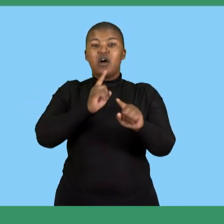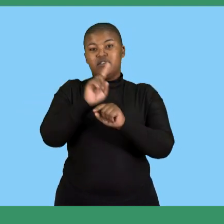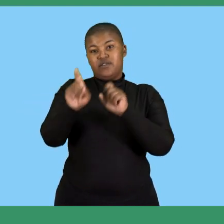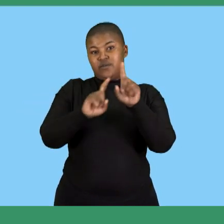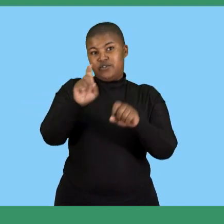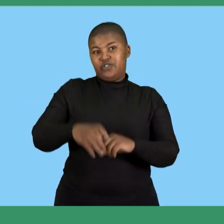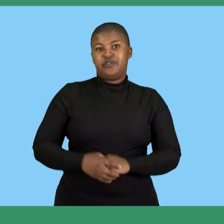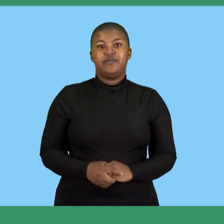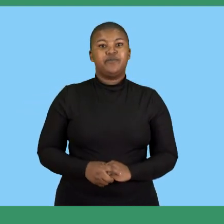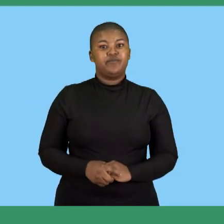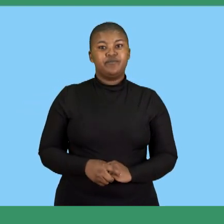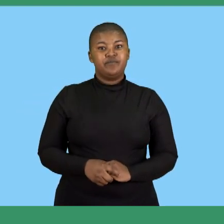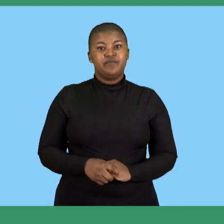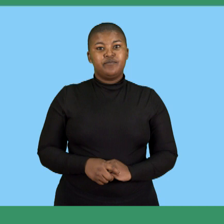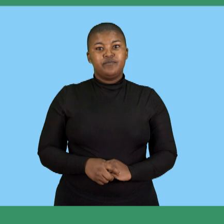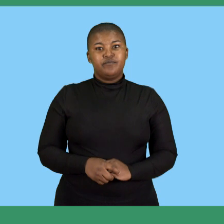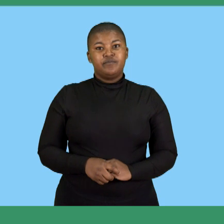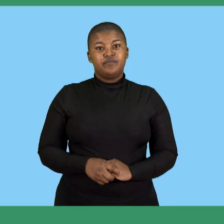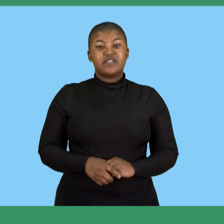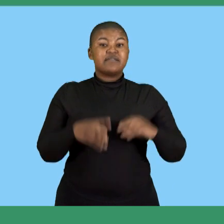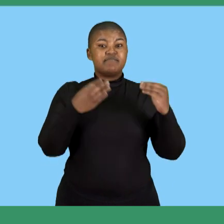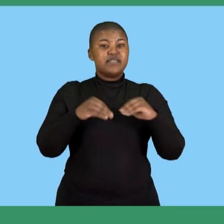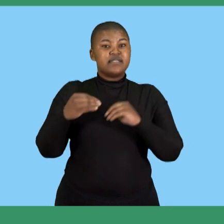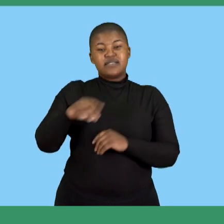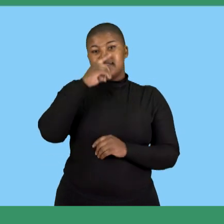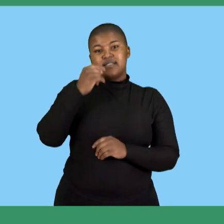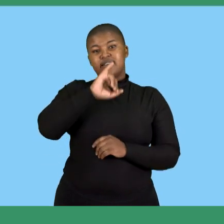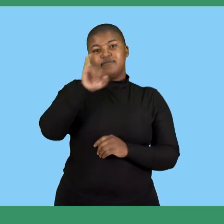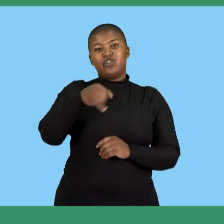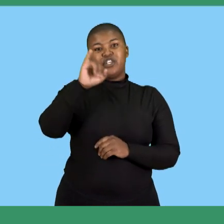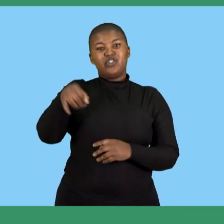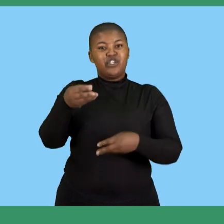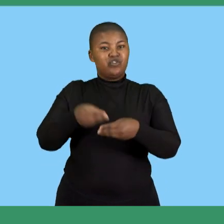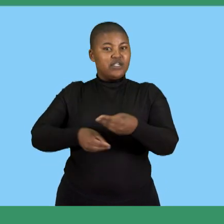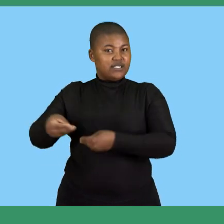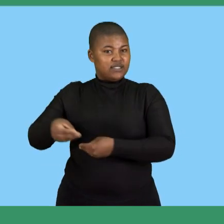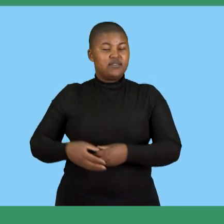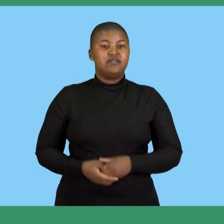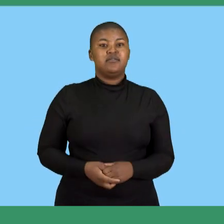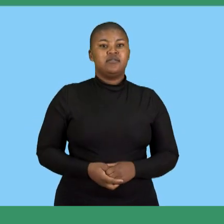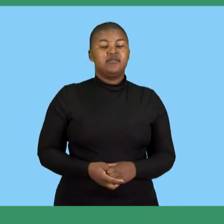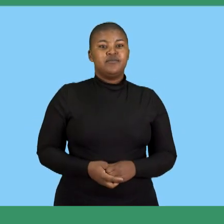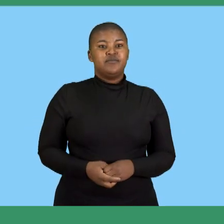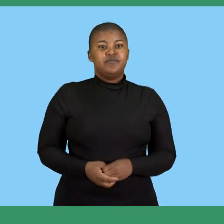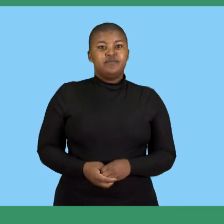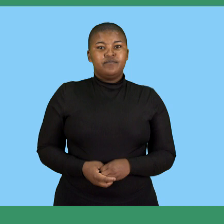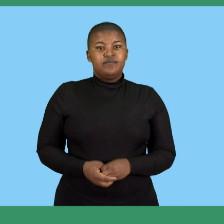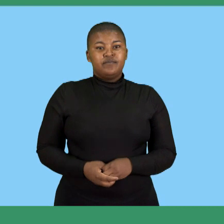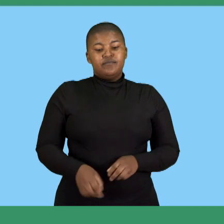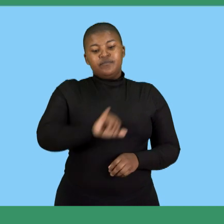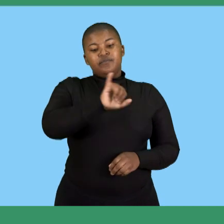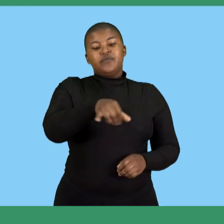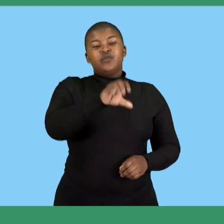scenario, and the business that is in the scenario is called JJ Traders. Now let us read the